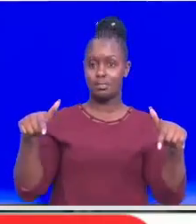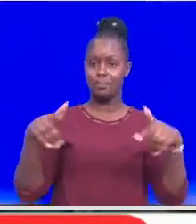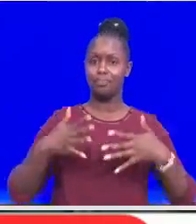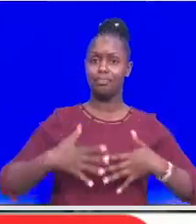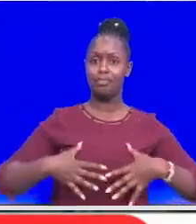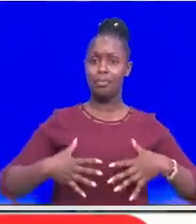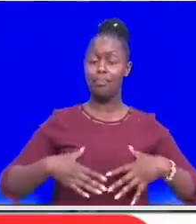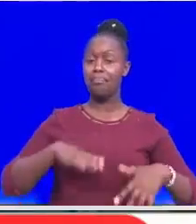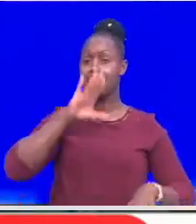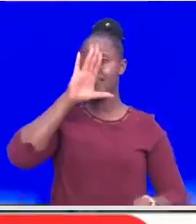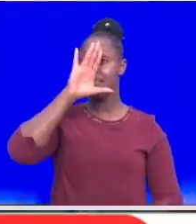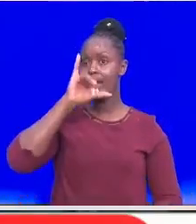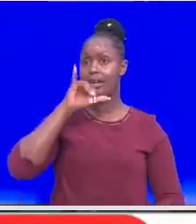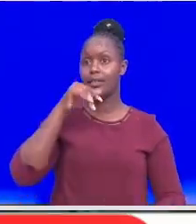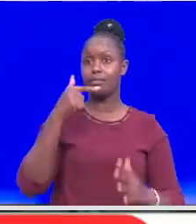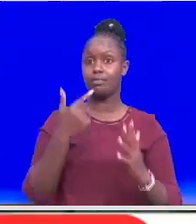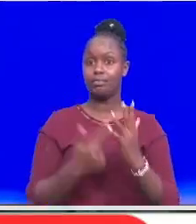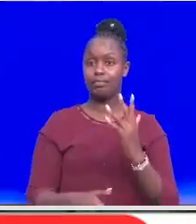by